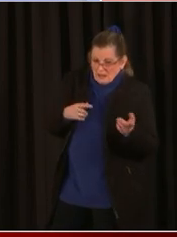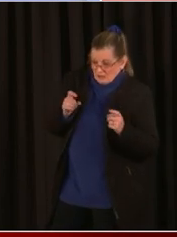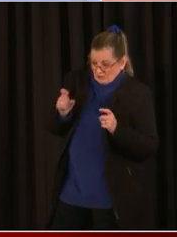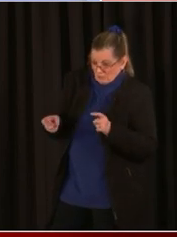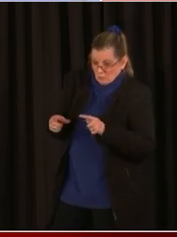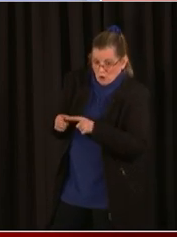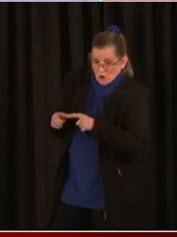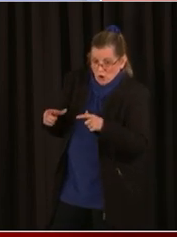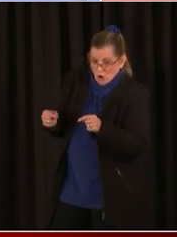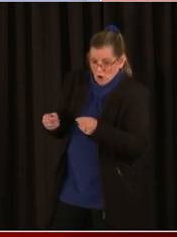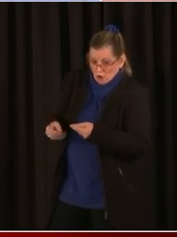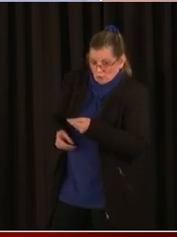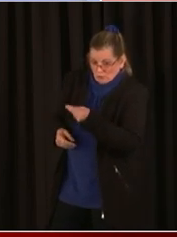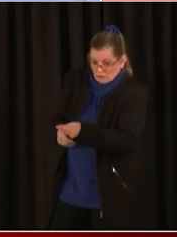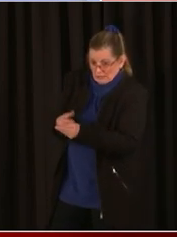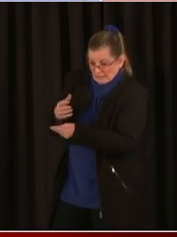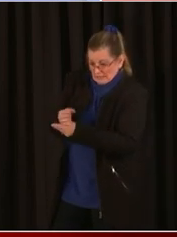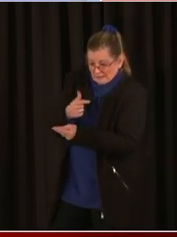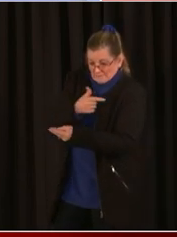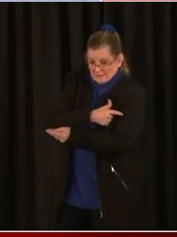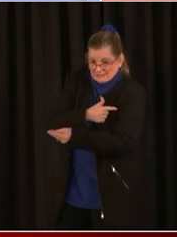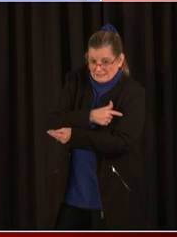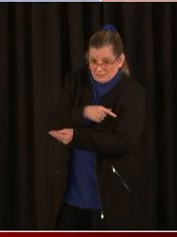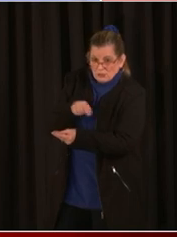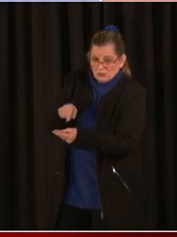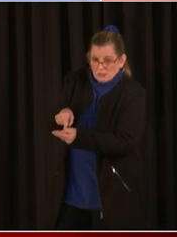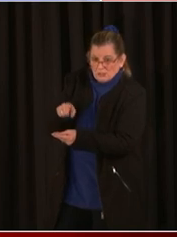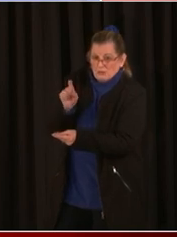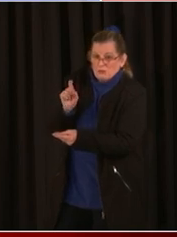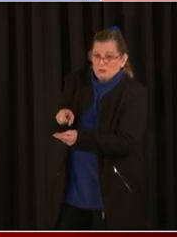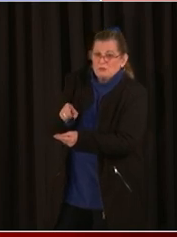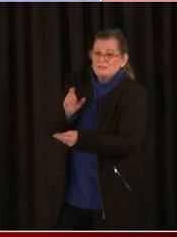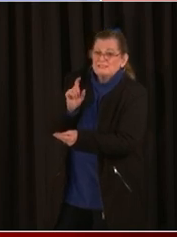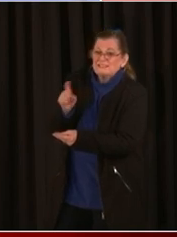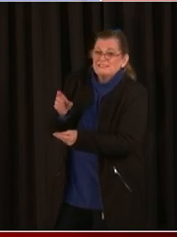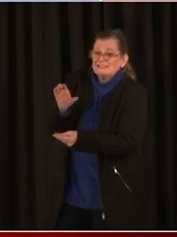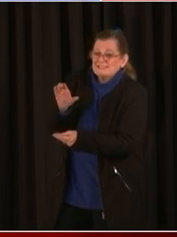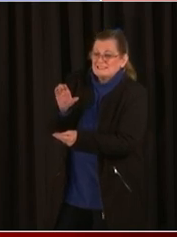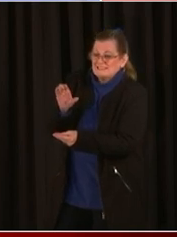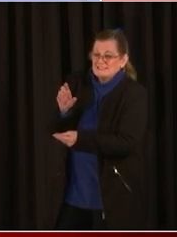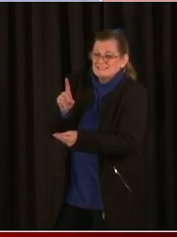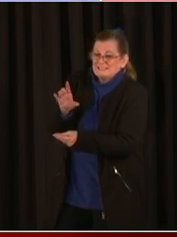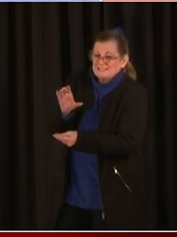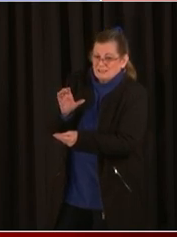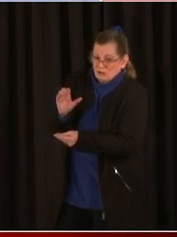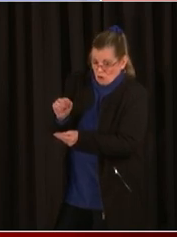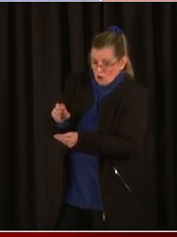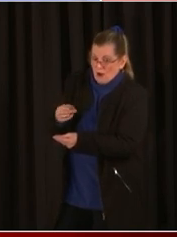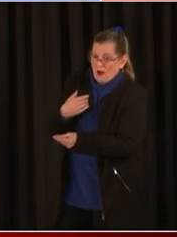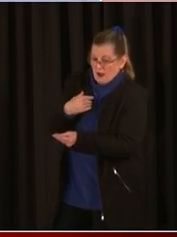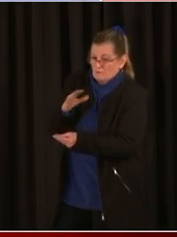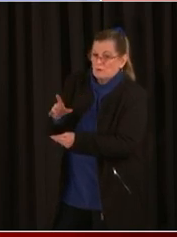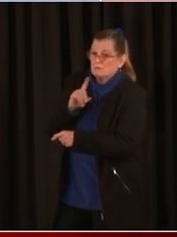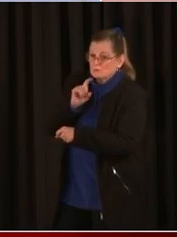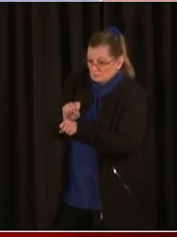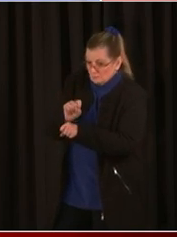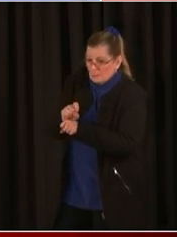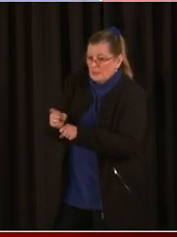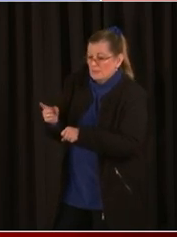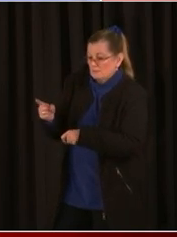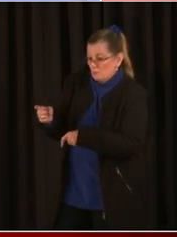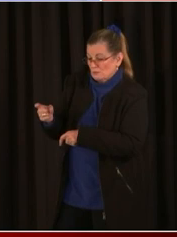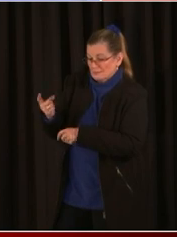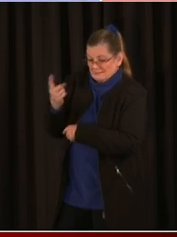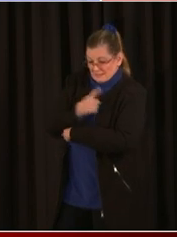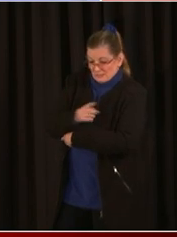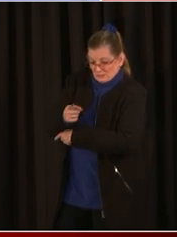card that actually, when you receive your vaccination, you're given a CDC card that has your actual date that you